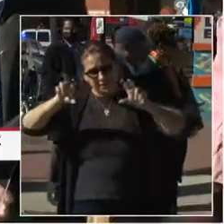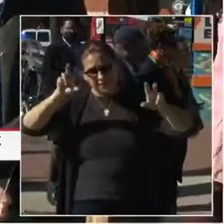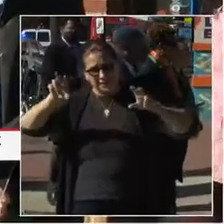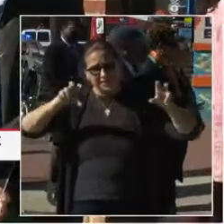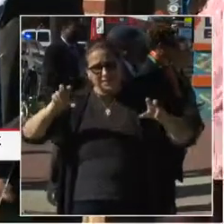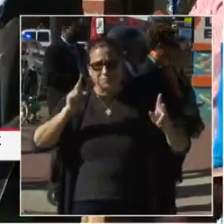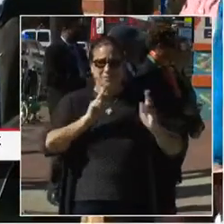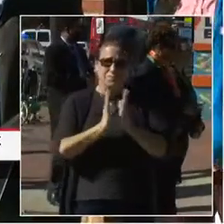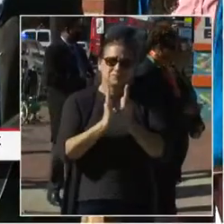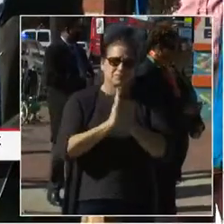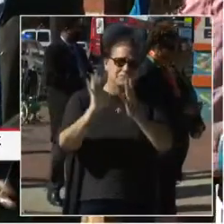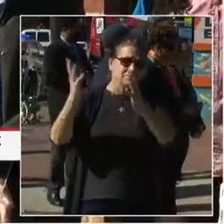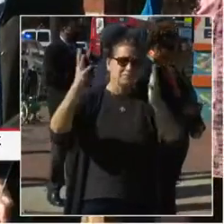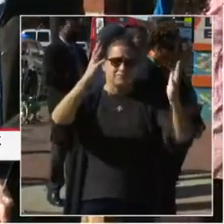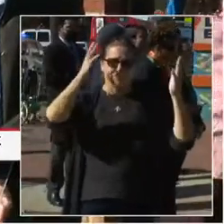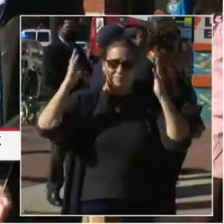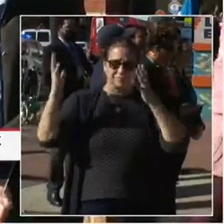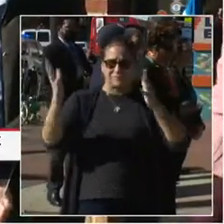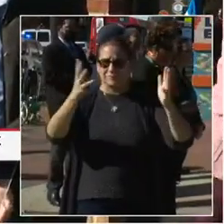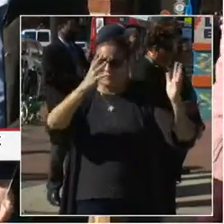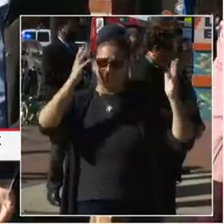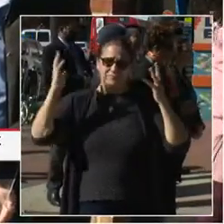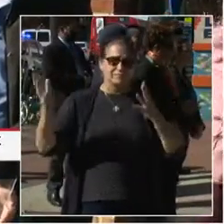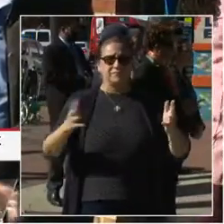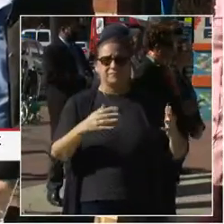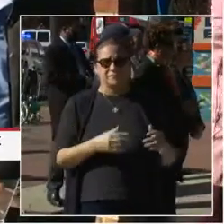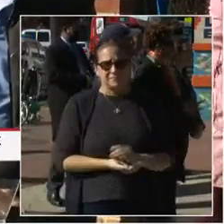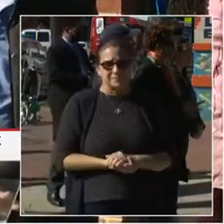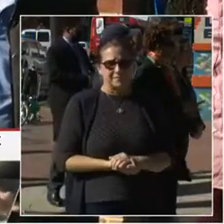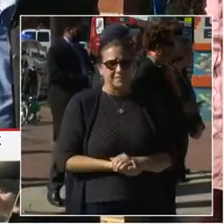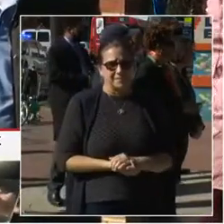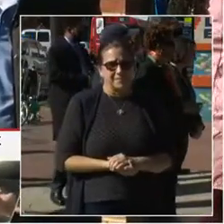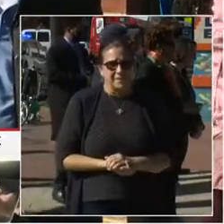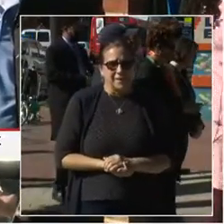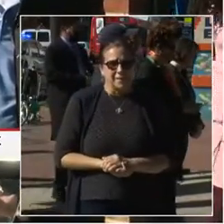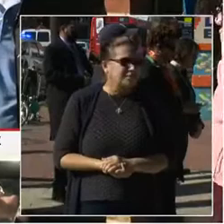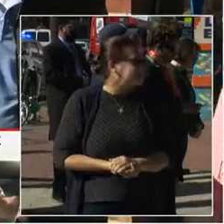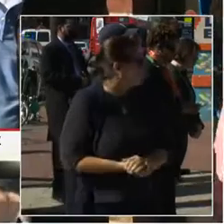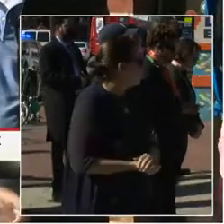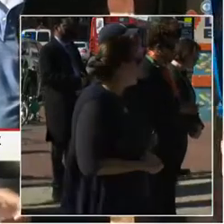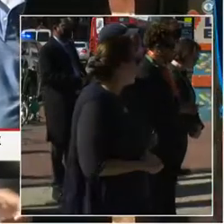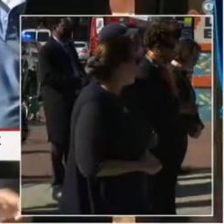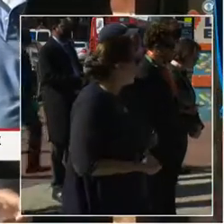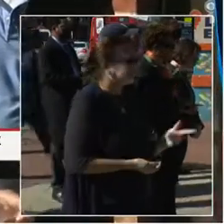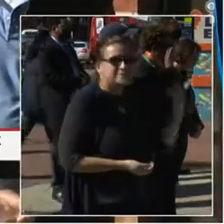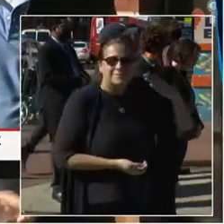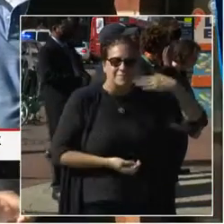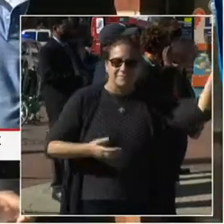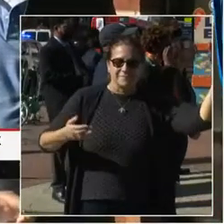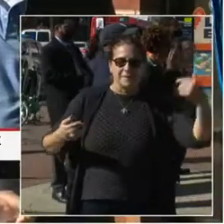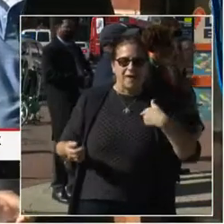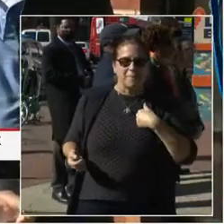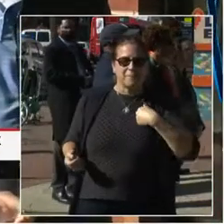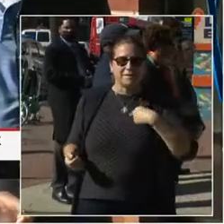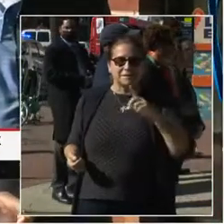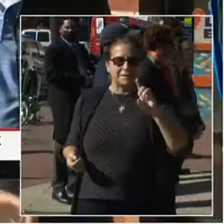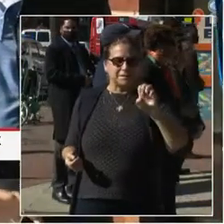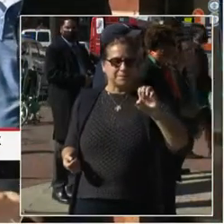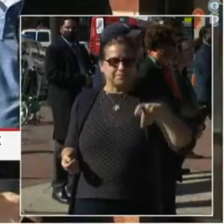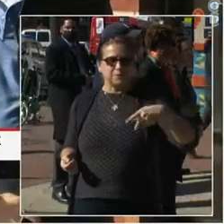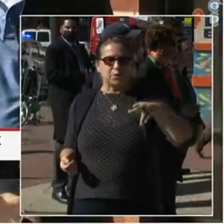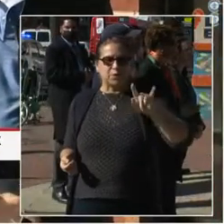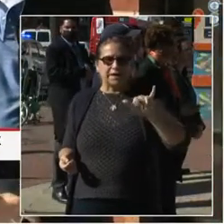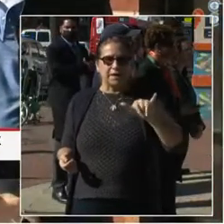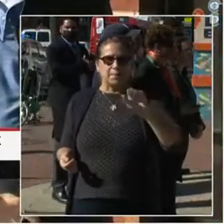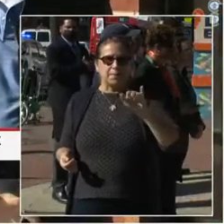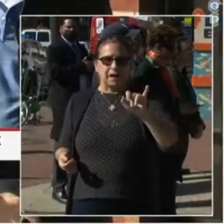Well, good afternoon, everyone. I'm John Falchicchio, and I have the honor of serving as Deputy Mayor for Planning and Economic Development under Mayor Bowser. And I'm here